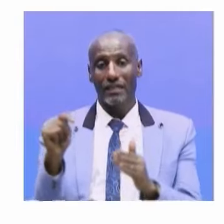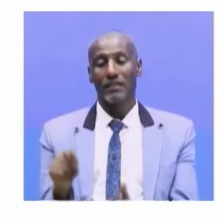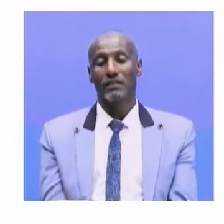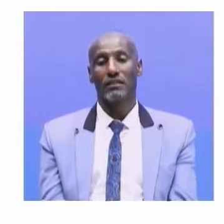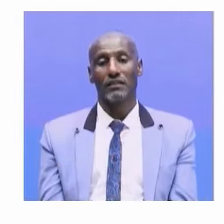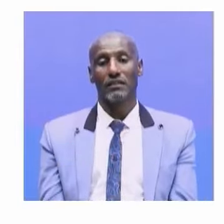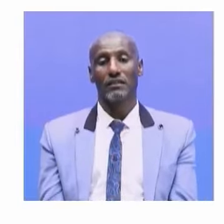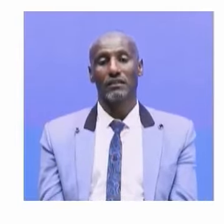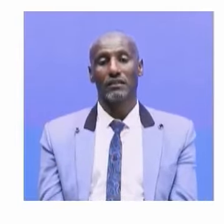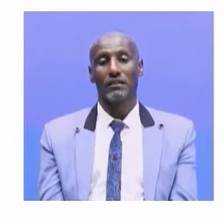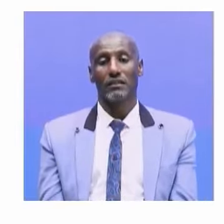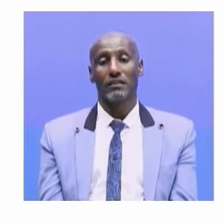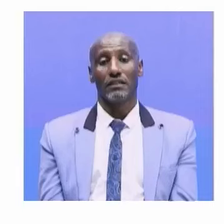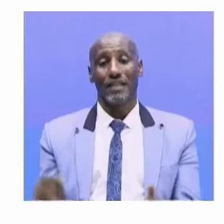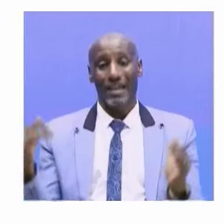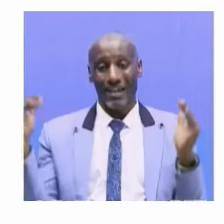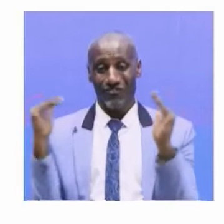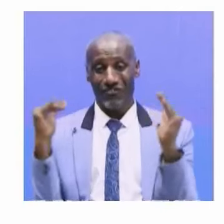fridge?